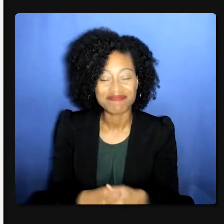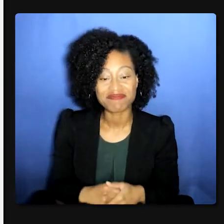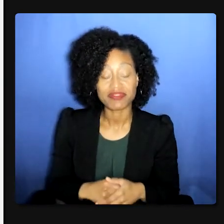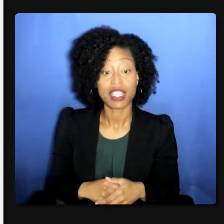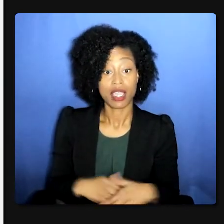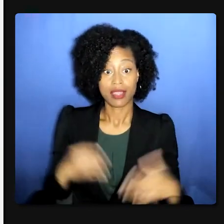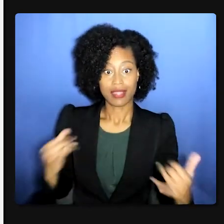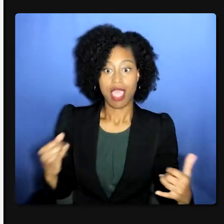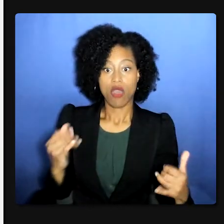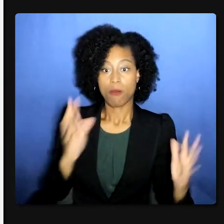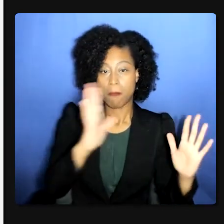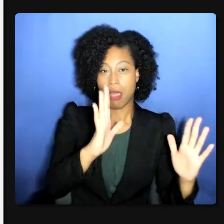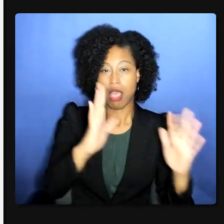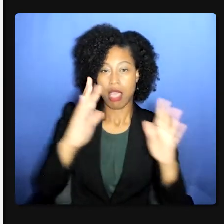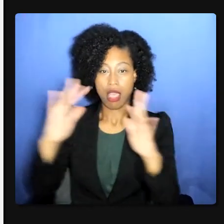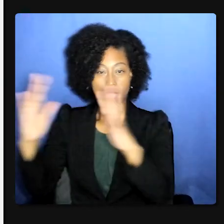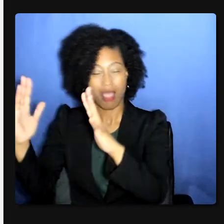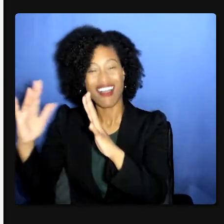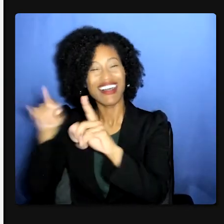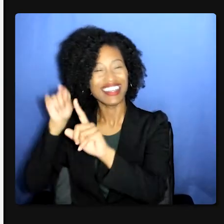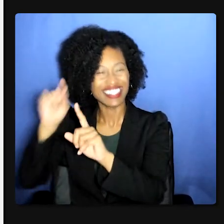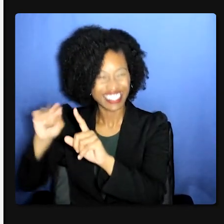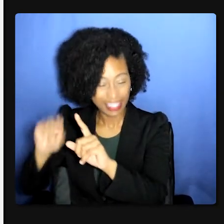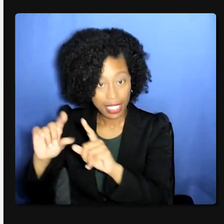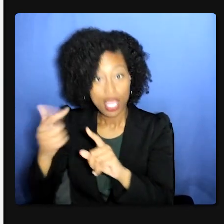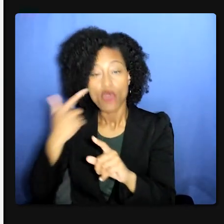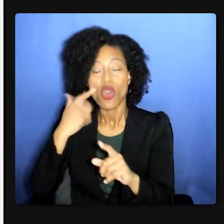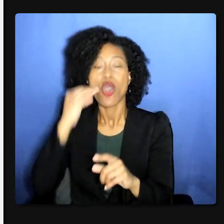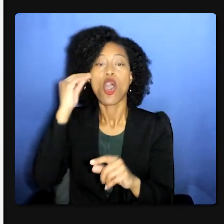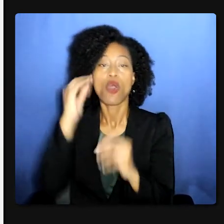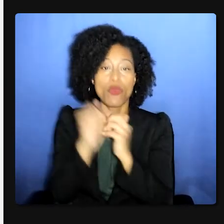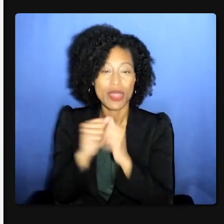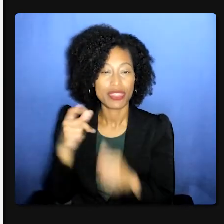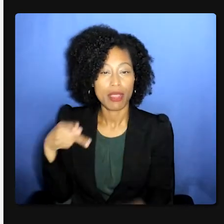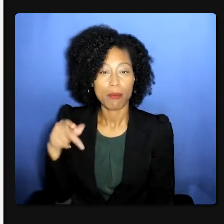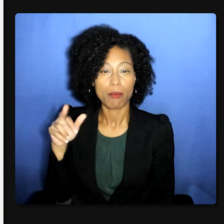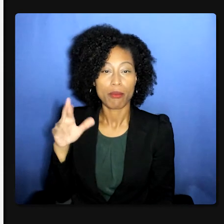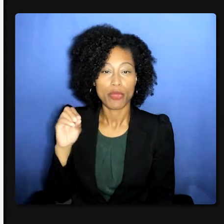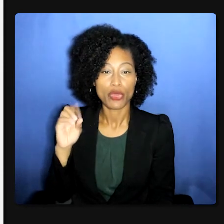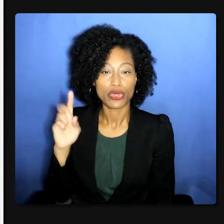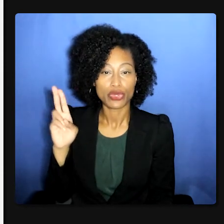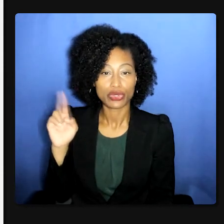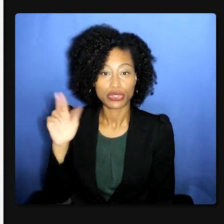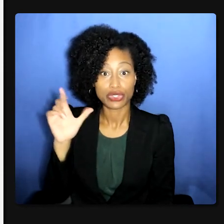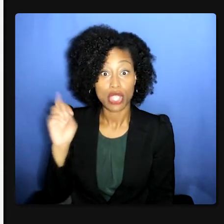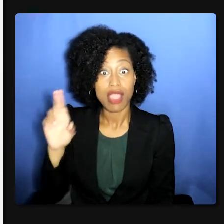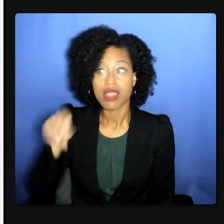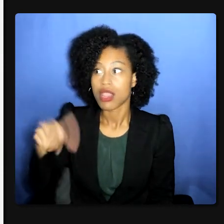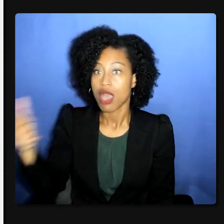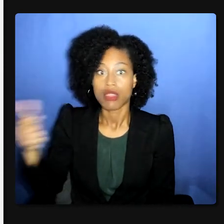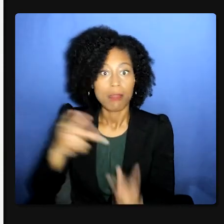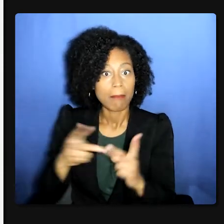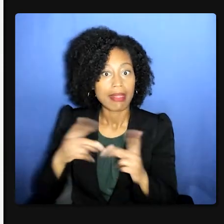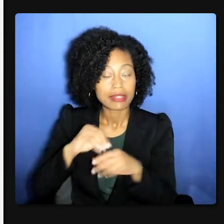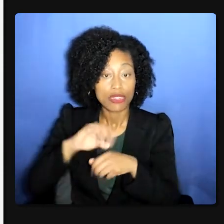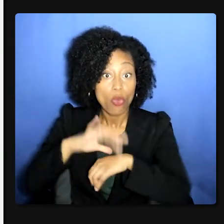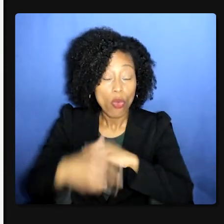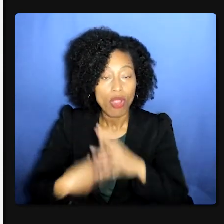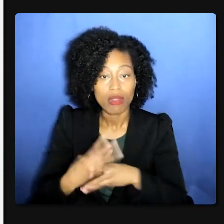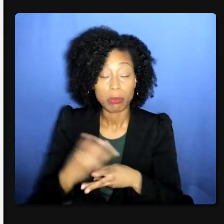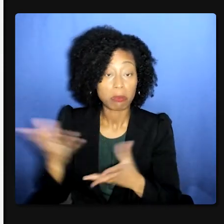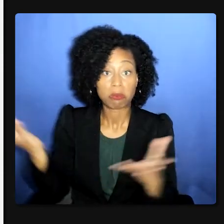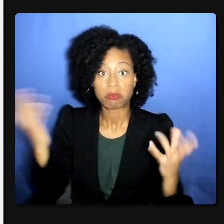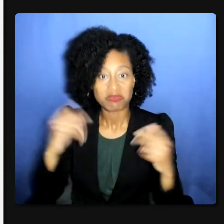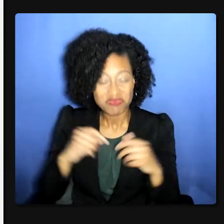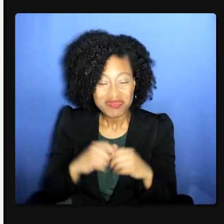So now we're all the way to the right of the minimap, this time at home with a producer in yet another part of the world. In our workflow, we've